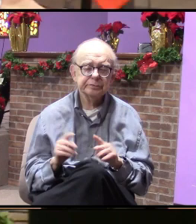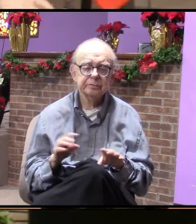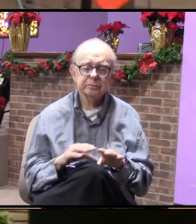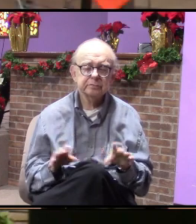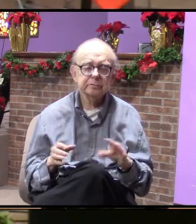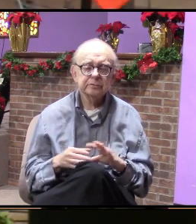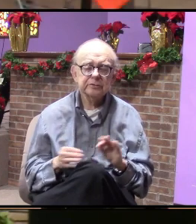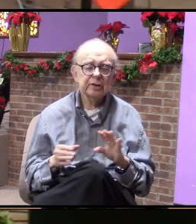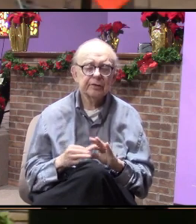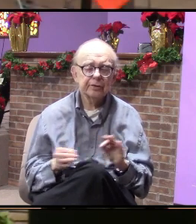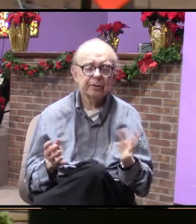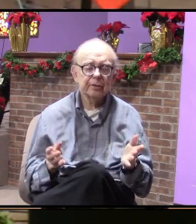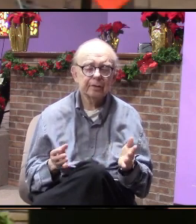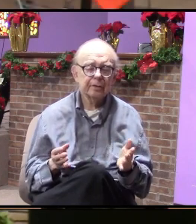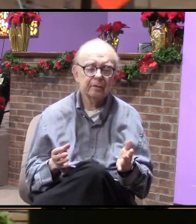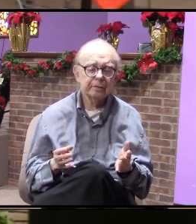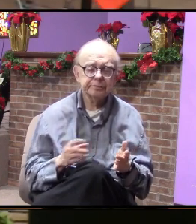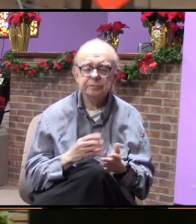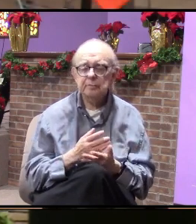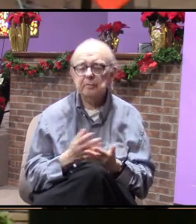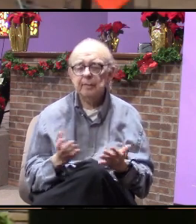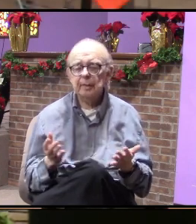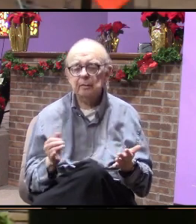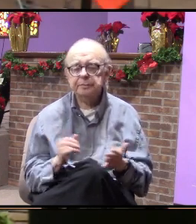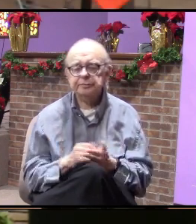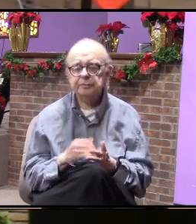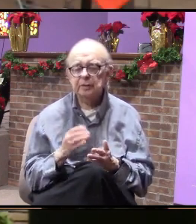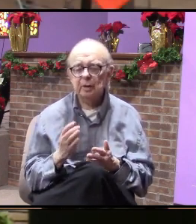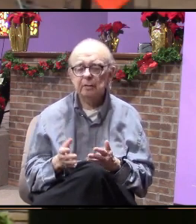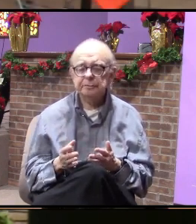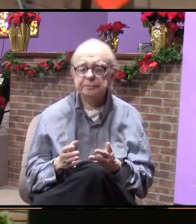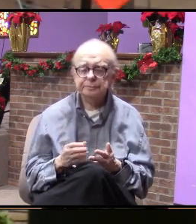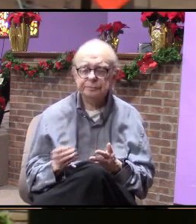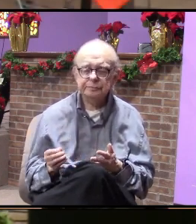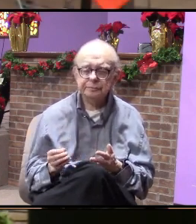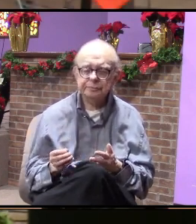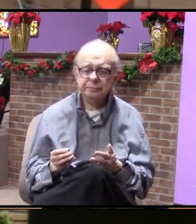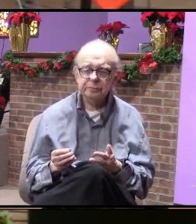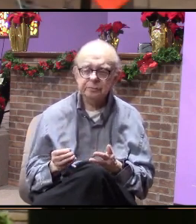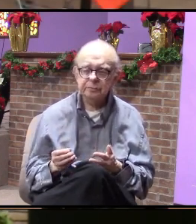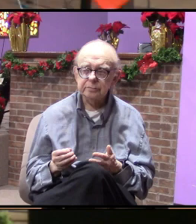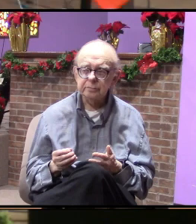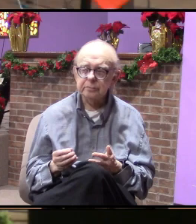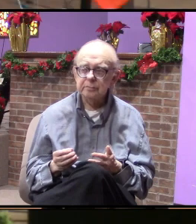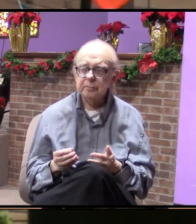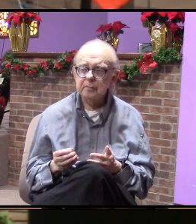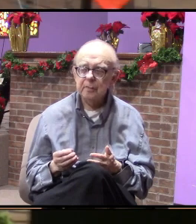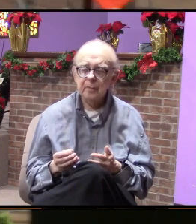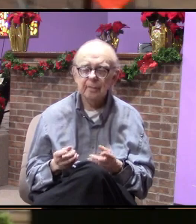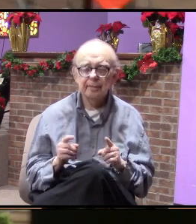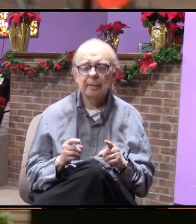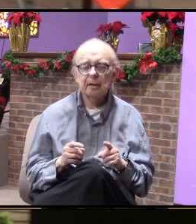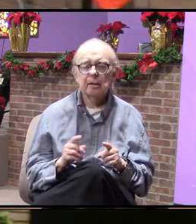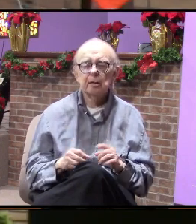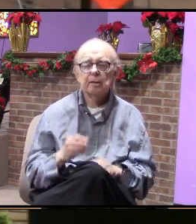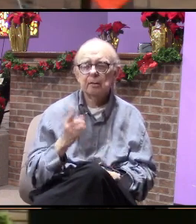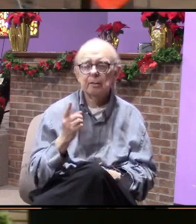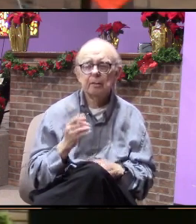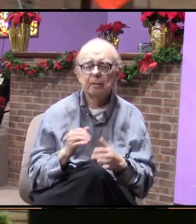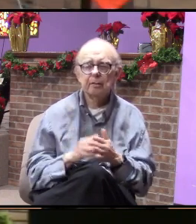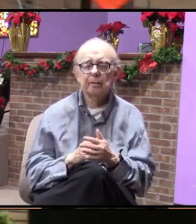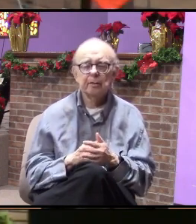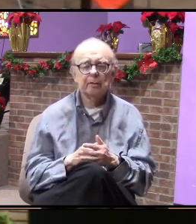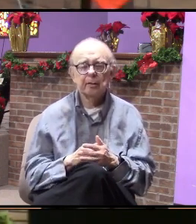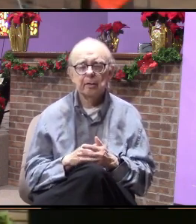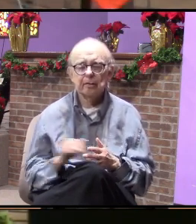different storyline and all of the things that are there. And so when you understand that,